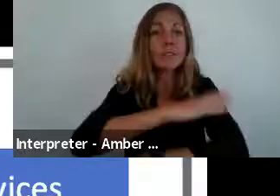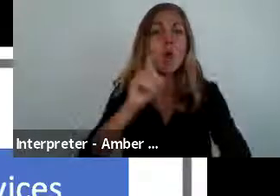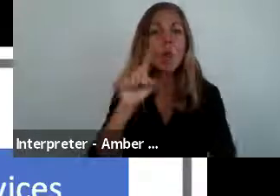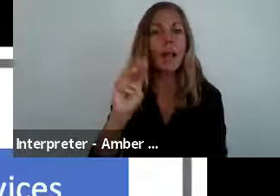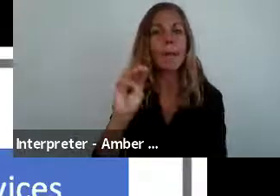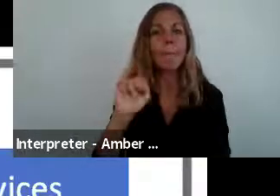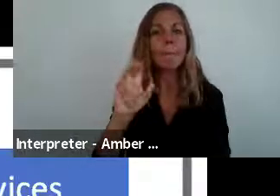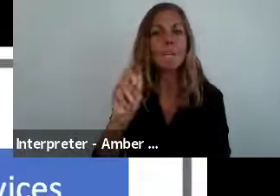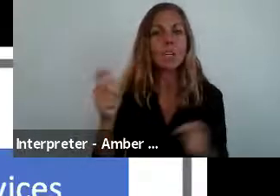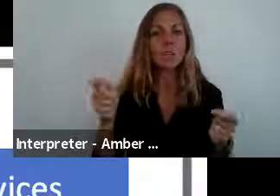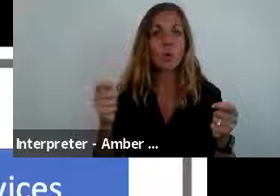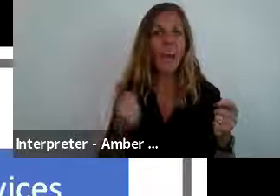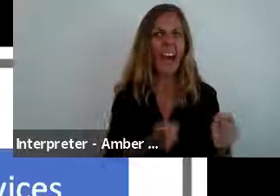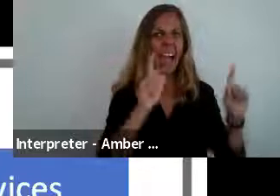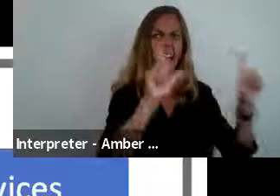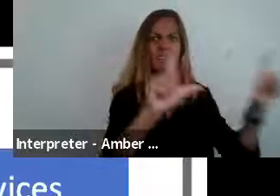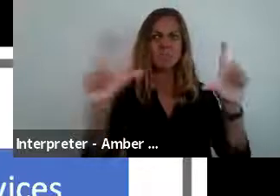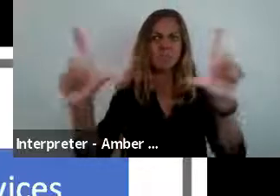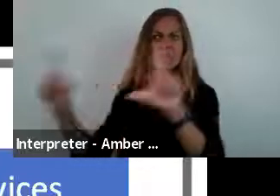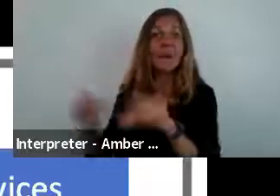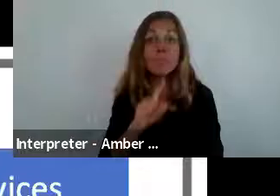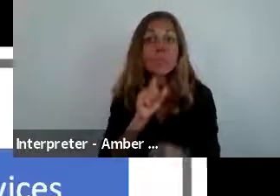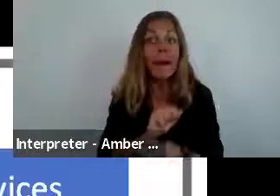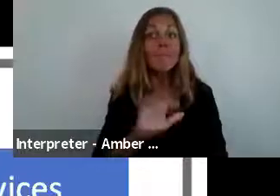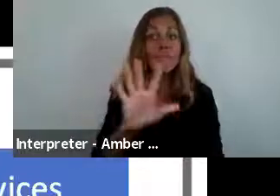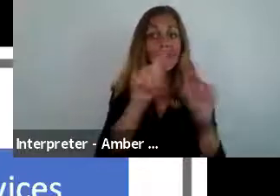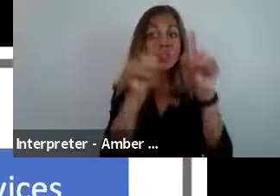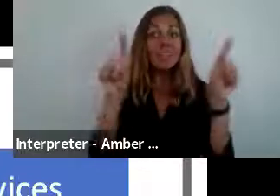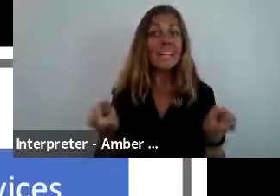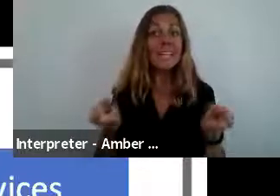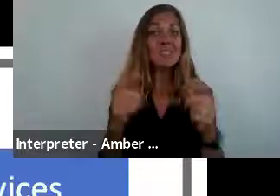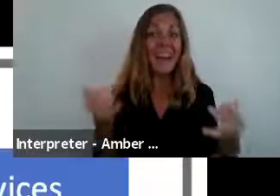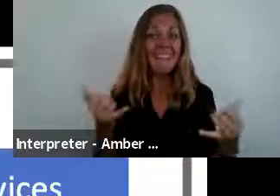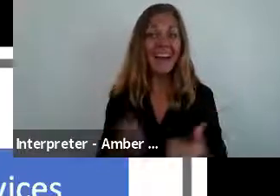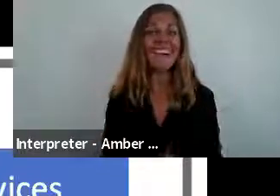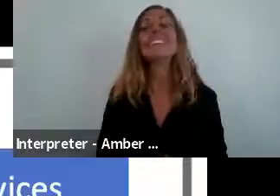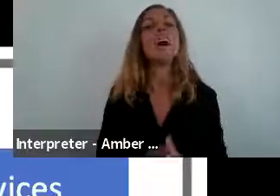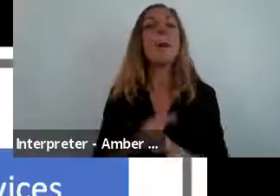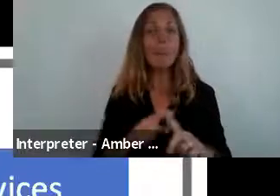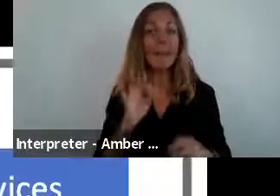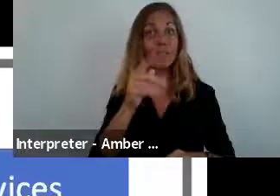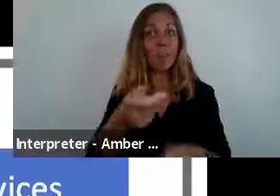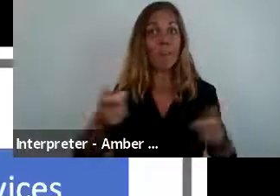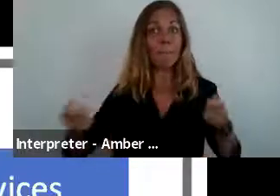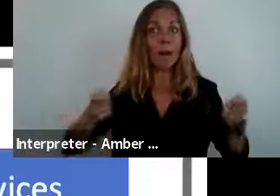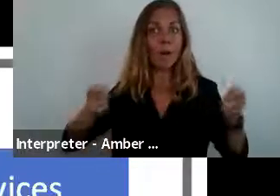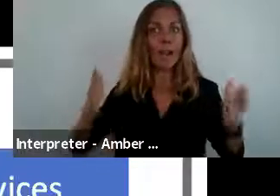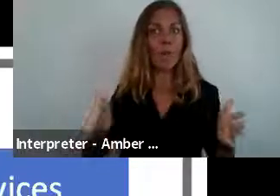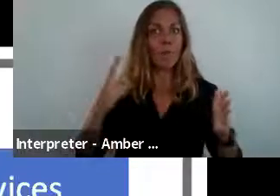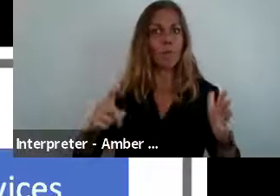5 screens on right now. But if you are moderating a panel or a